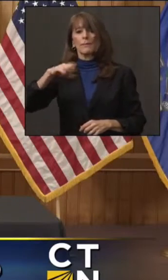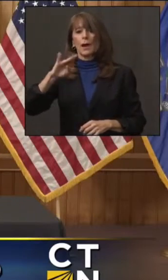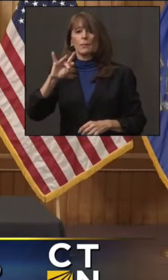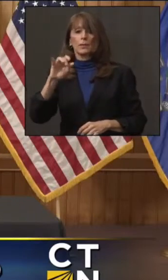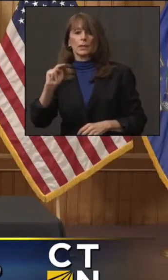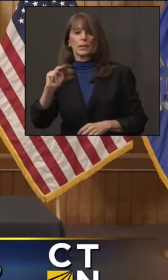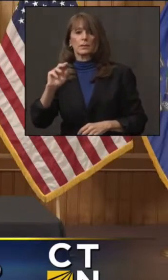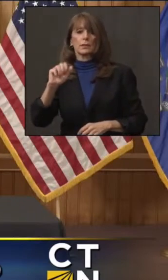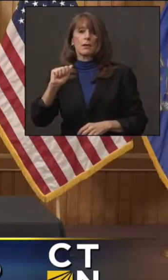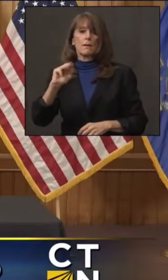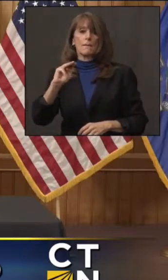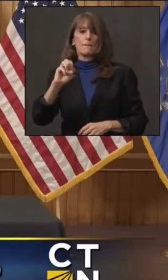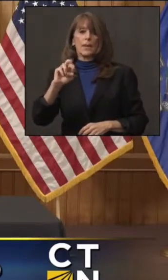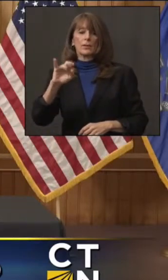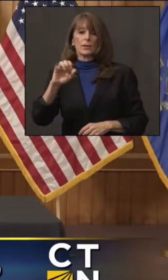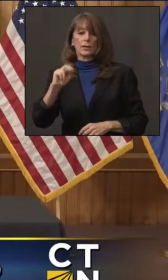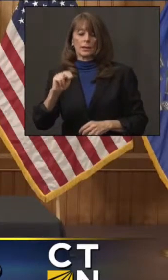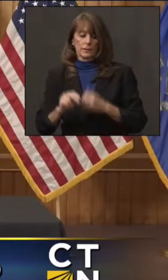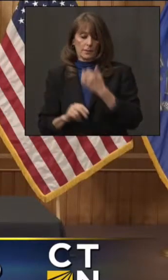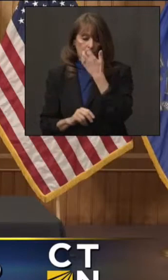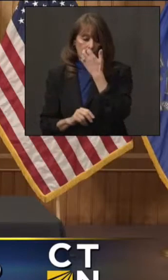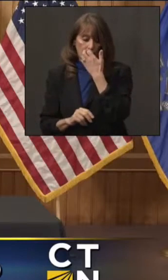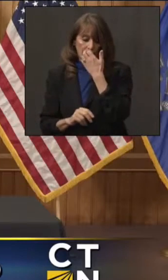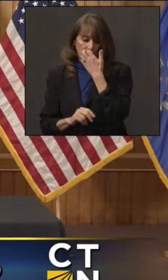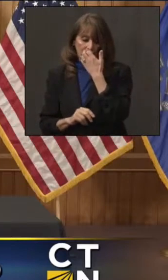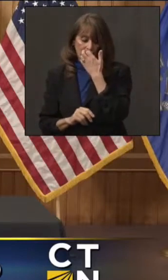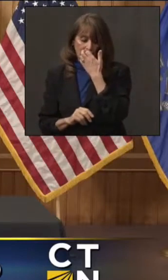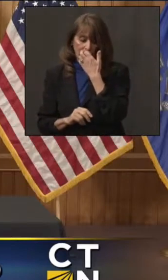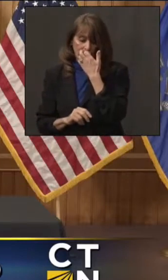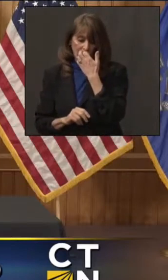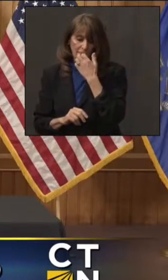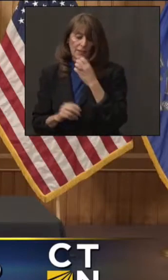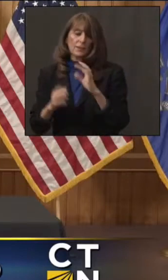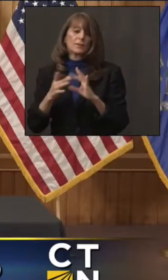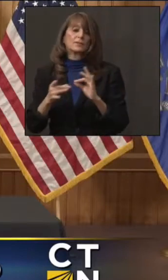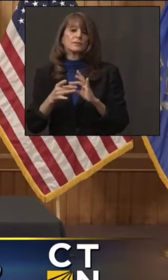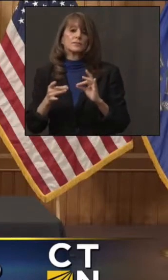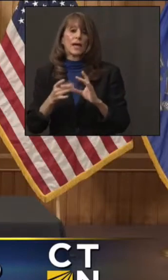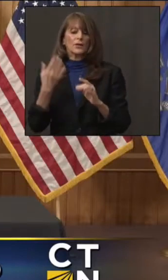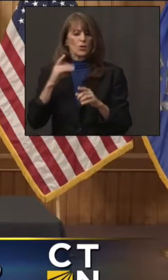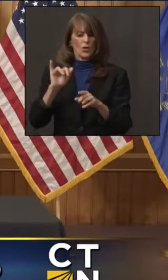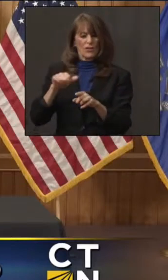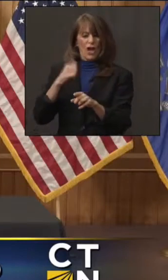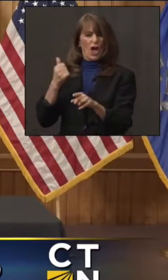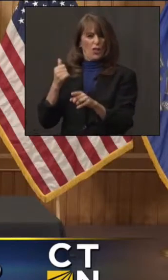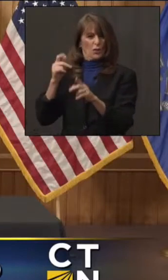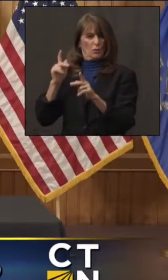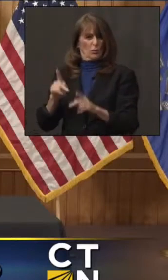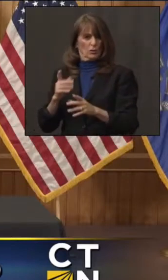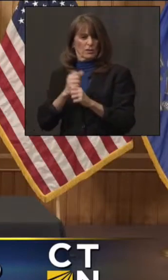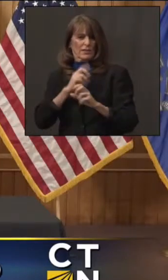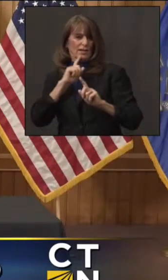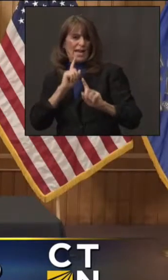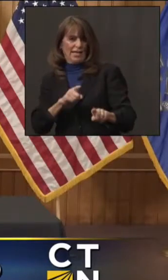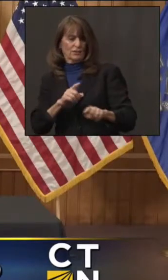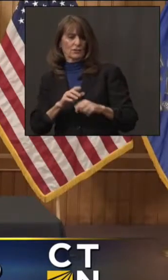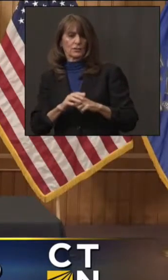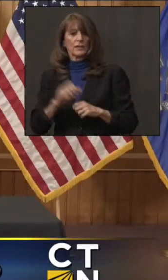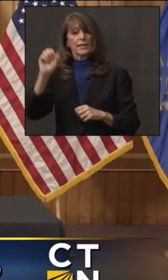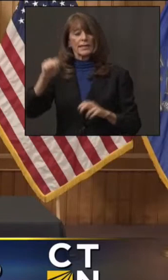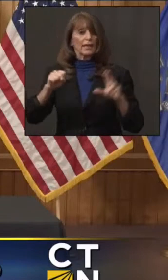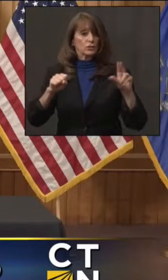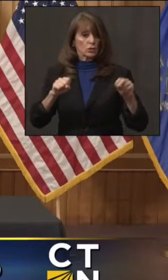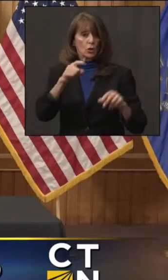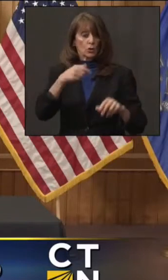I'd like to start off by following up on Kristen Johnson's comments because I don't think she got an answer. Do you or do you not have an